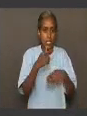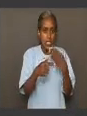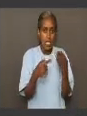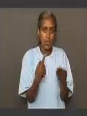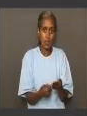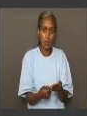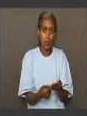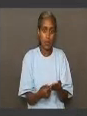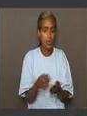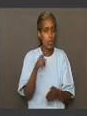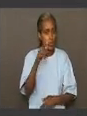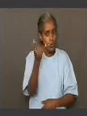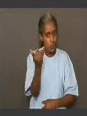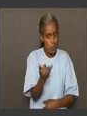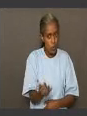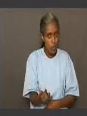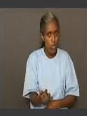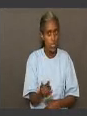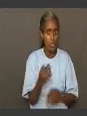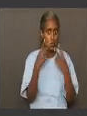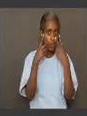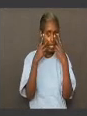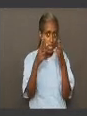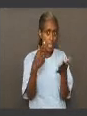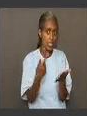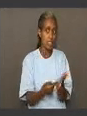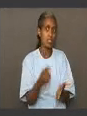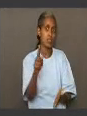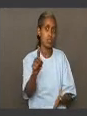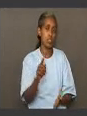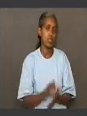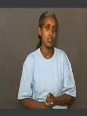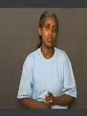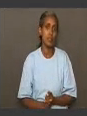Therefore, your drawing should look like this one.